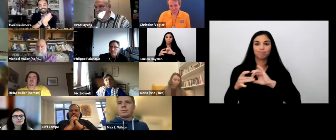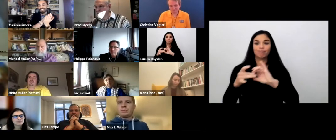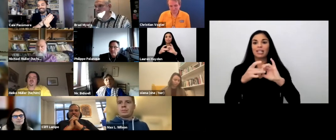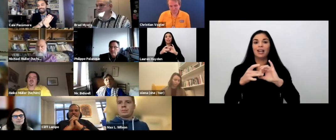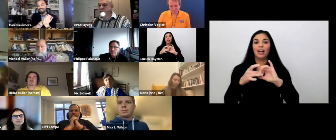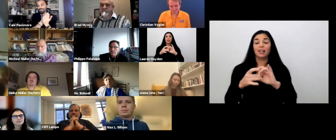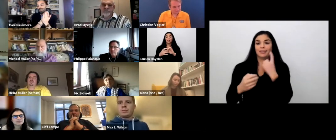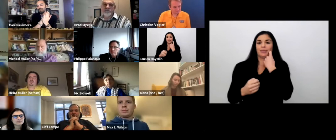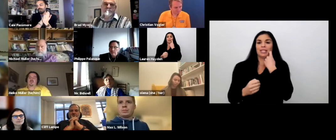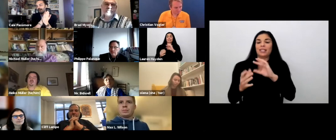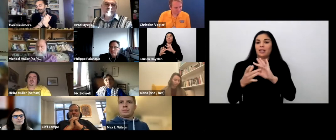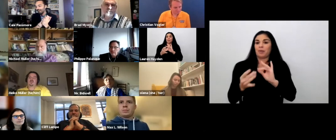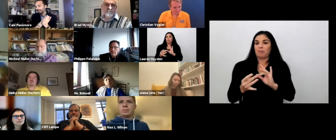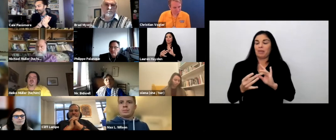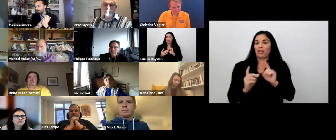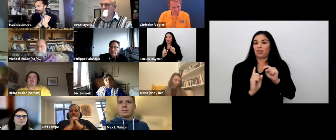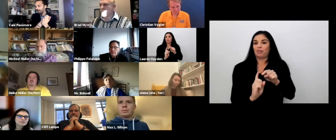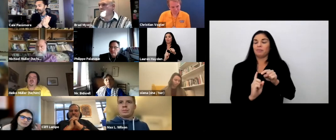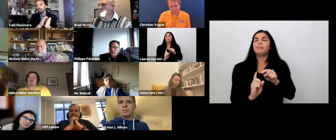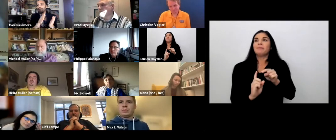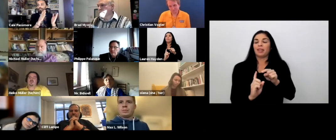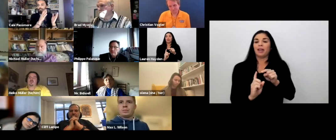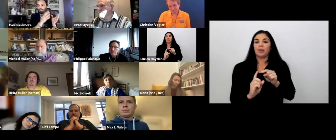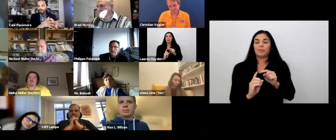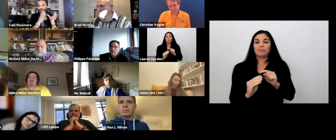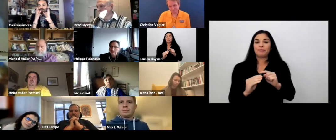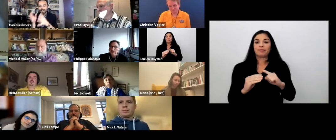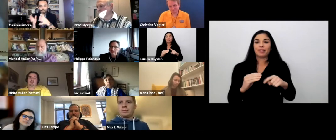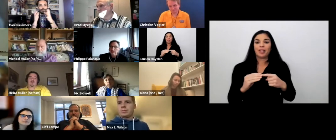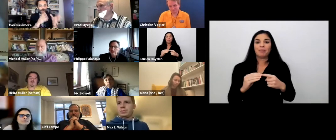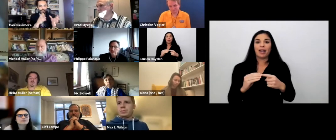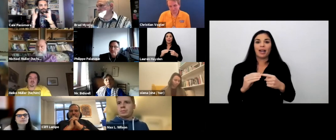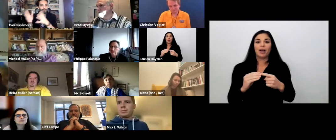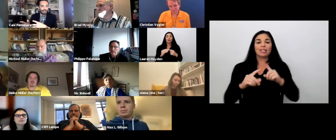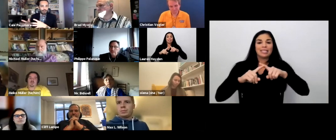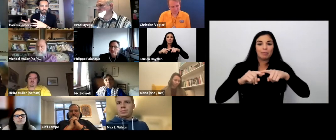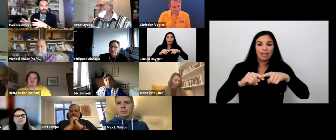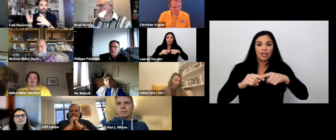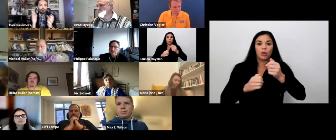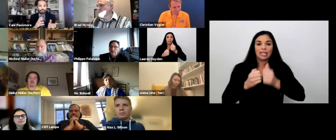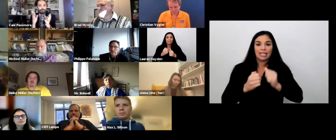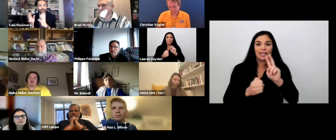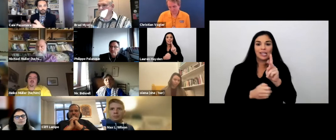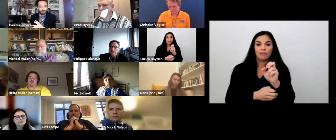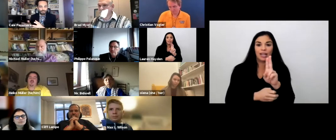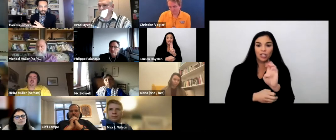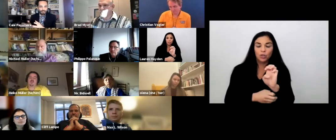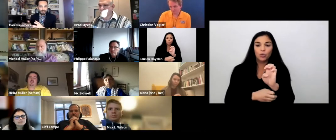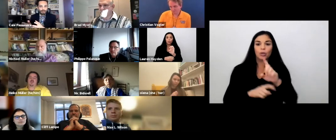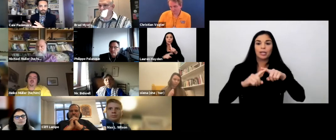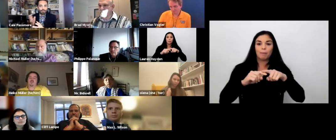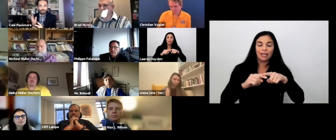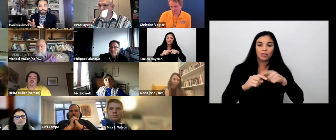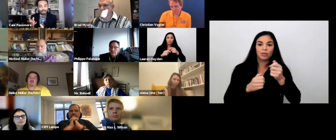just mentioned out loud of like venue by venue, locale to locale, conference by conference